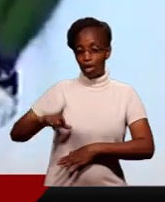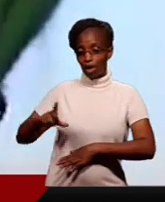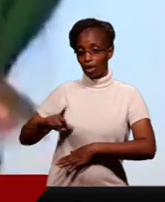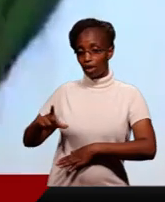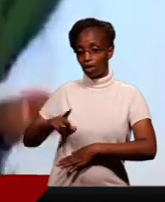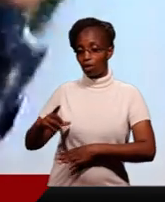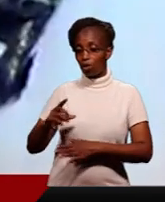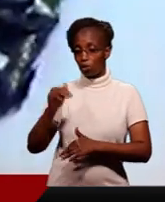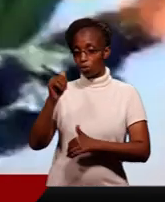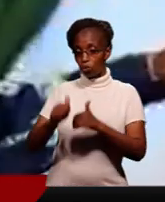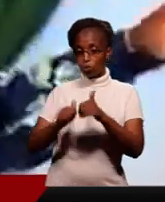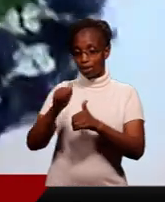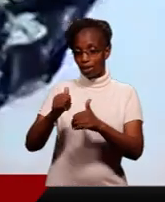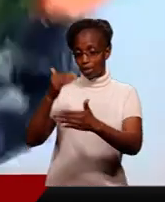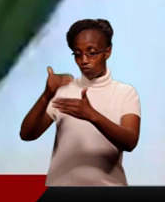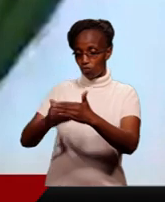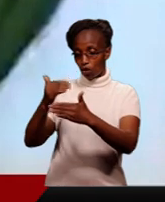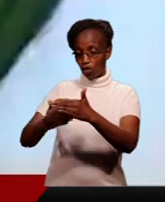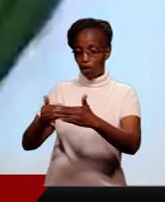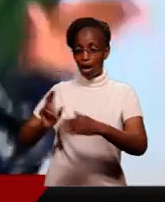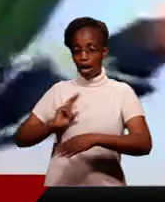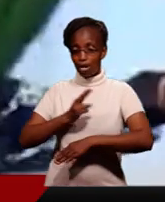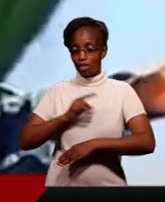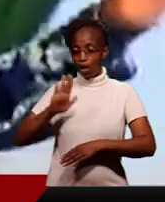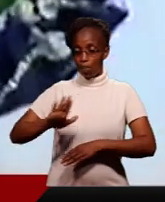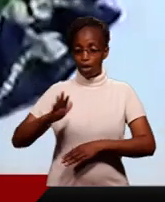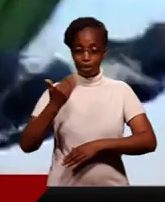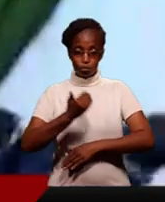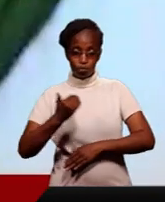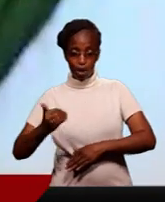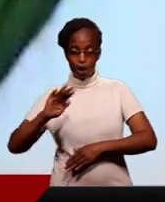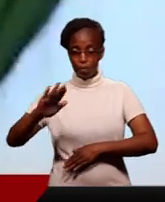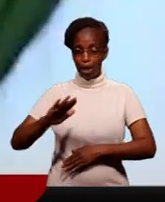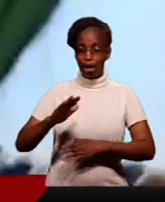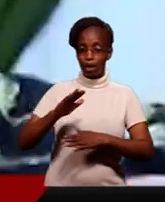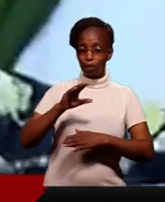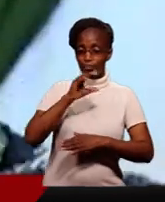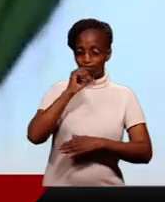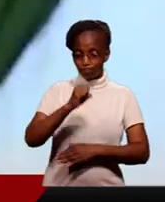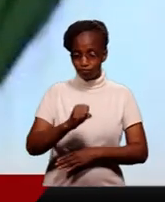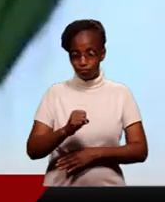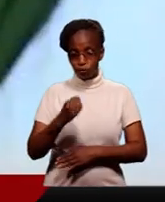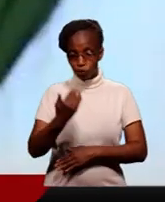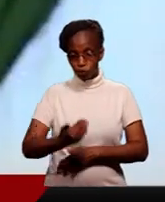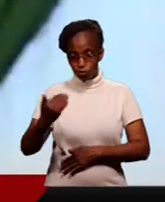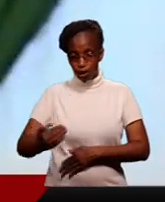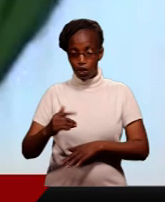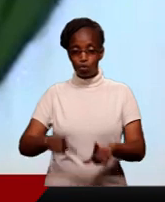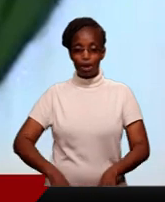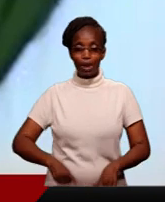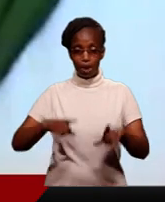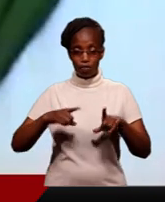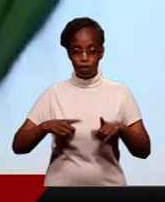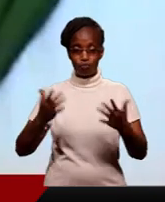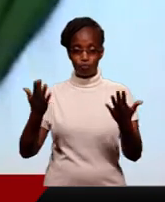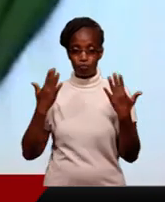live. Let her children, her grandchildren, live in a different country from the one in which she lived. Let